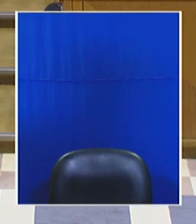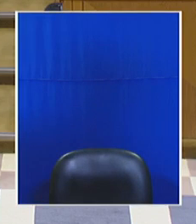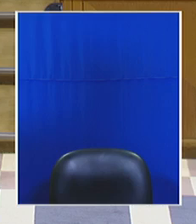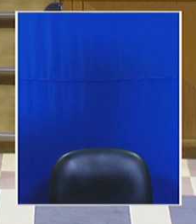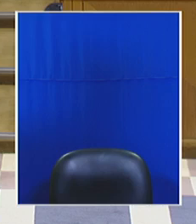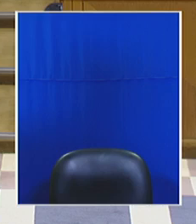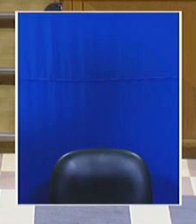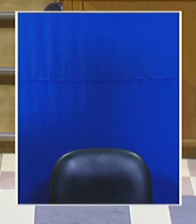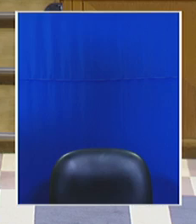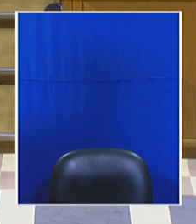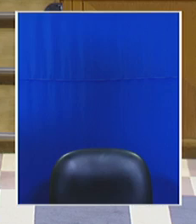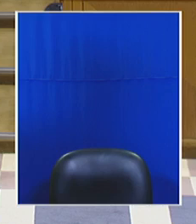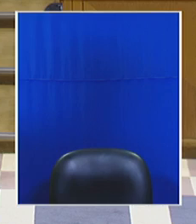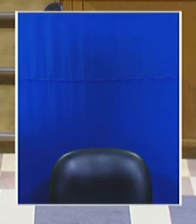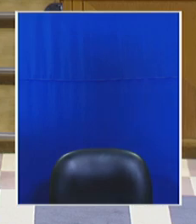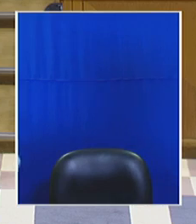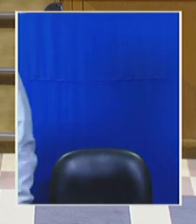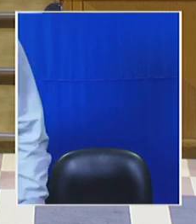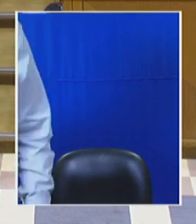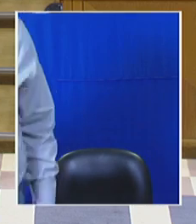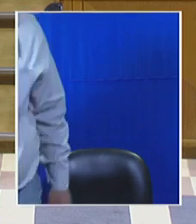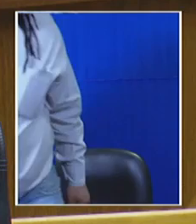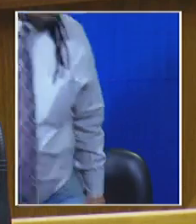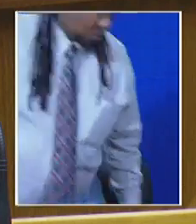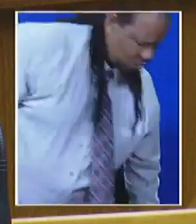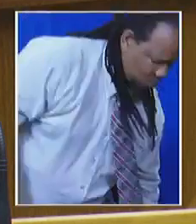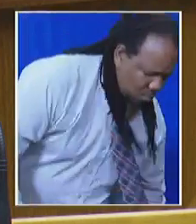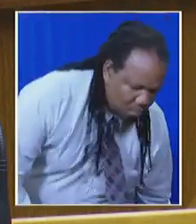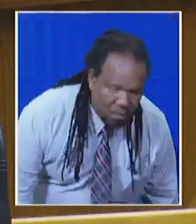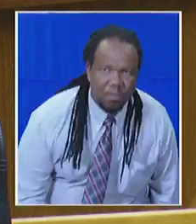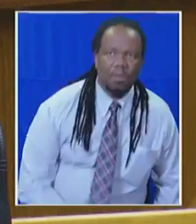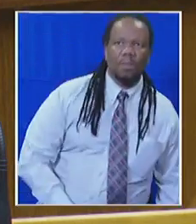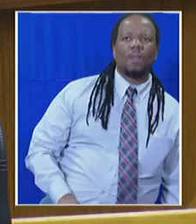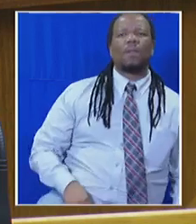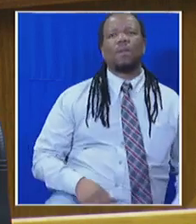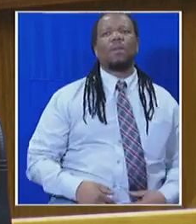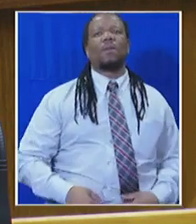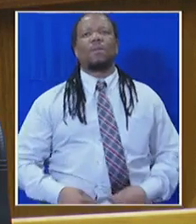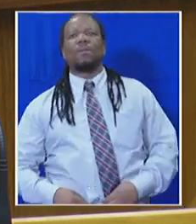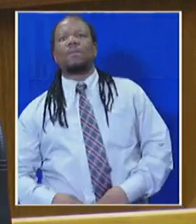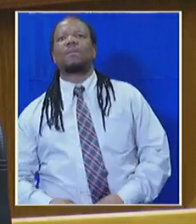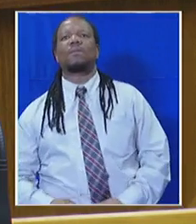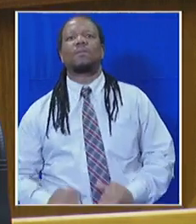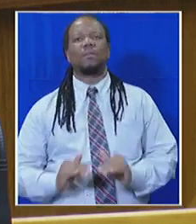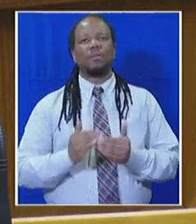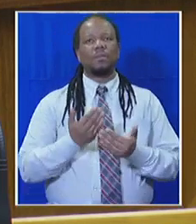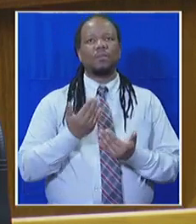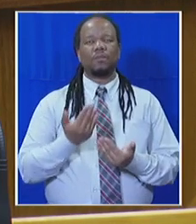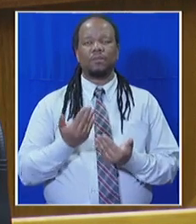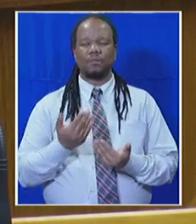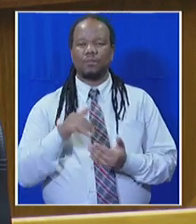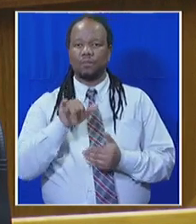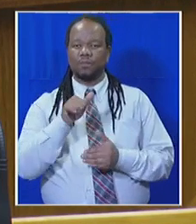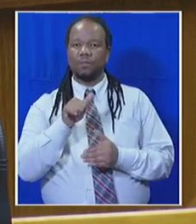Chairperson, honourable members, the NFP welcomes the report. As to be expected, the committee is justifiable placing significant